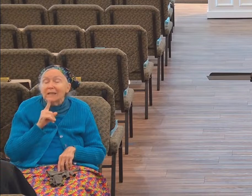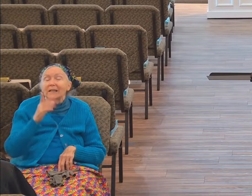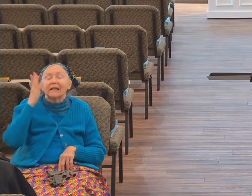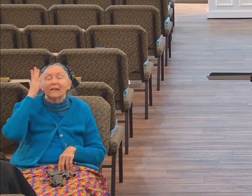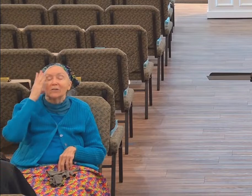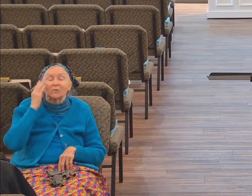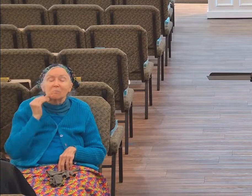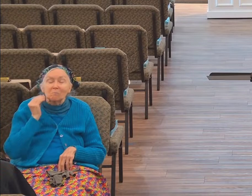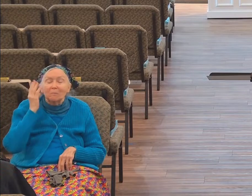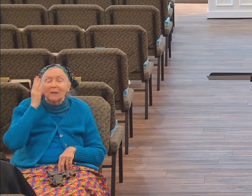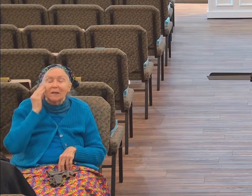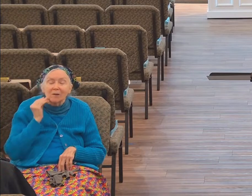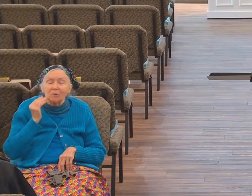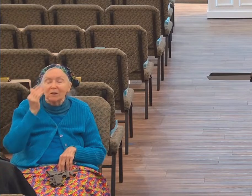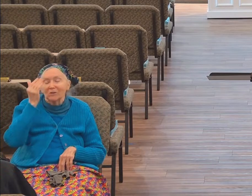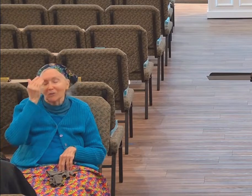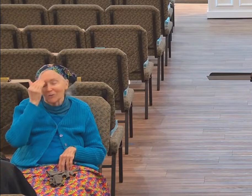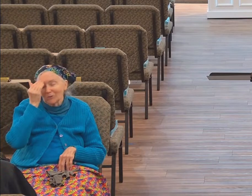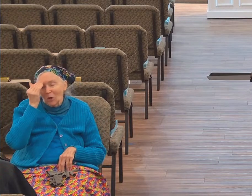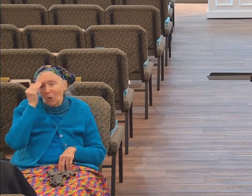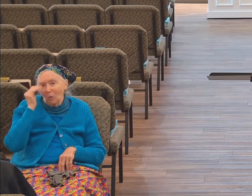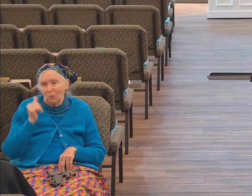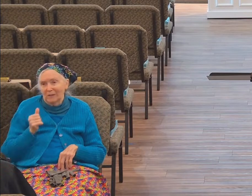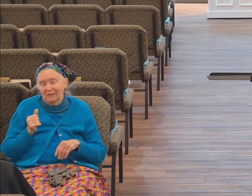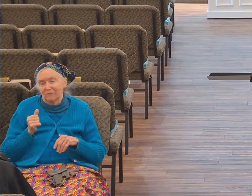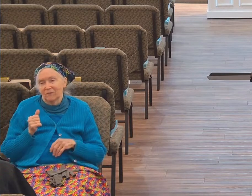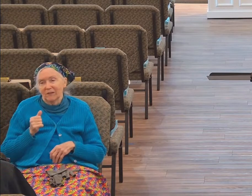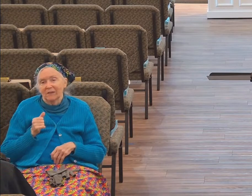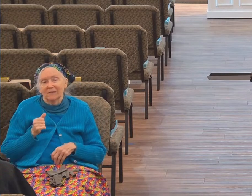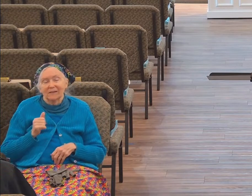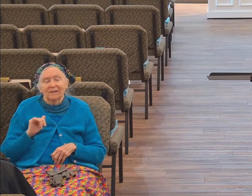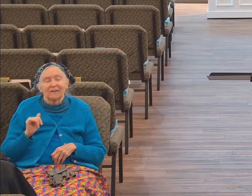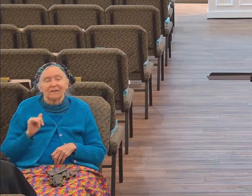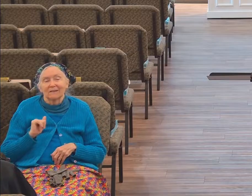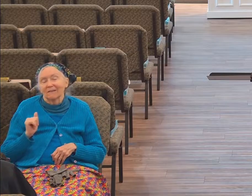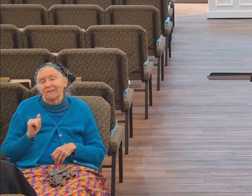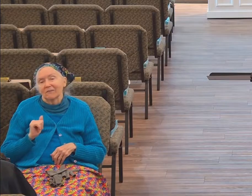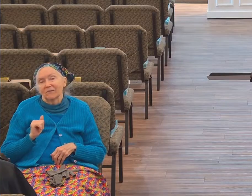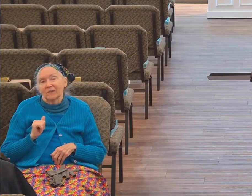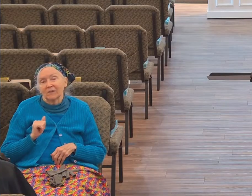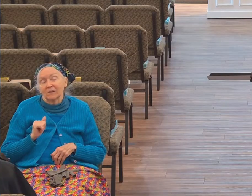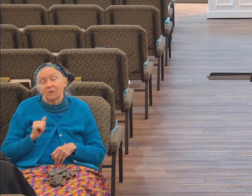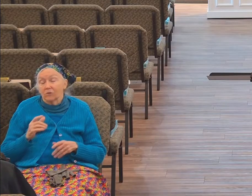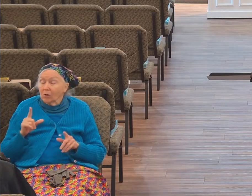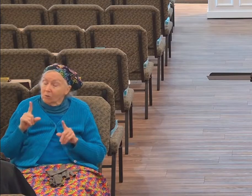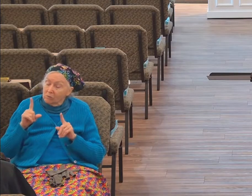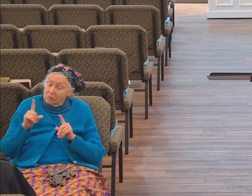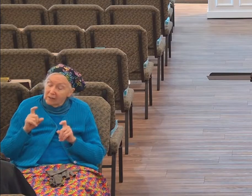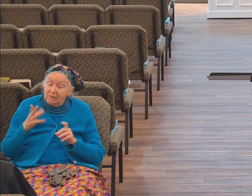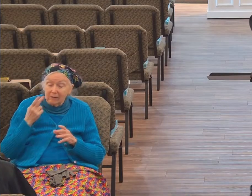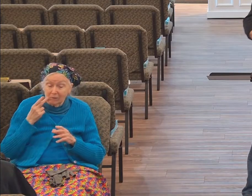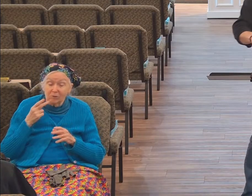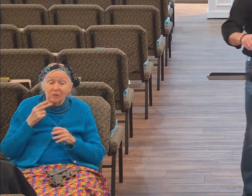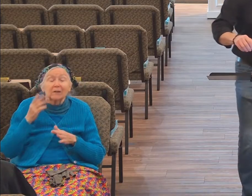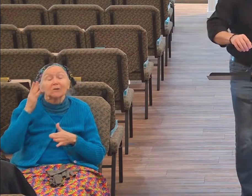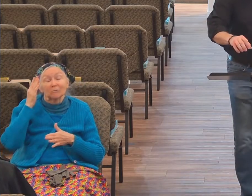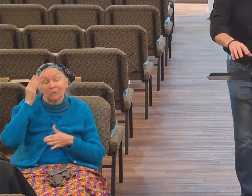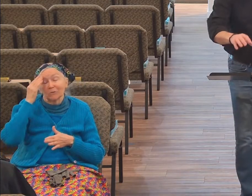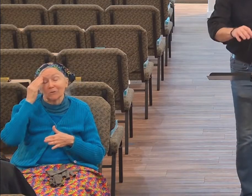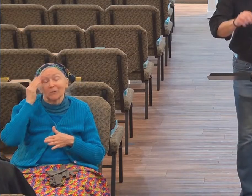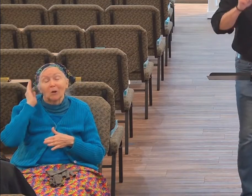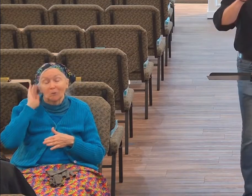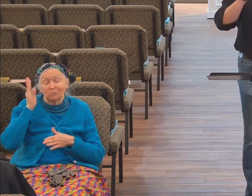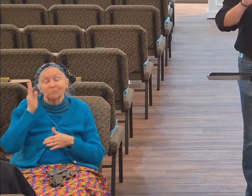It's on-the-job training, okay? So it's like, just test it out and see. Okay, so anyways,